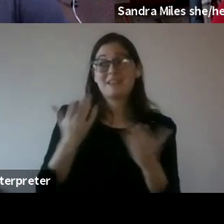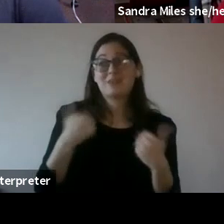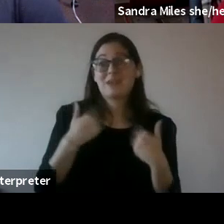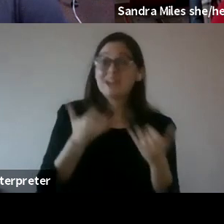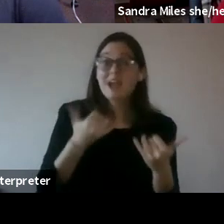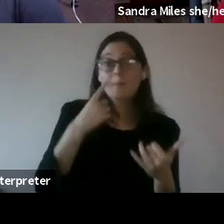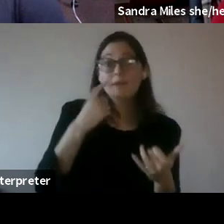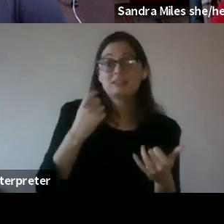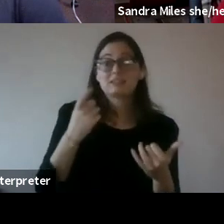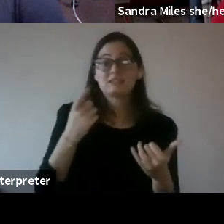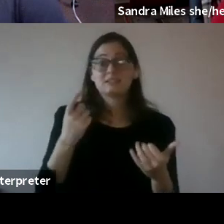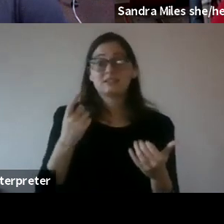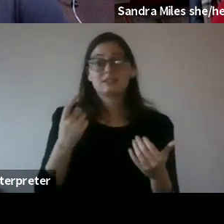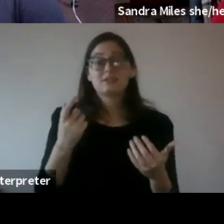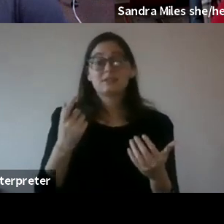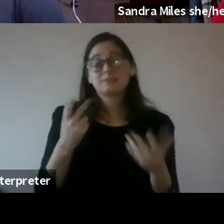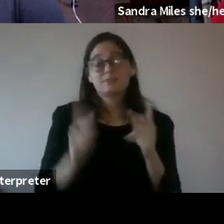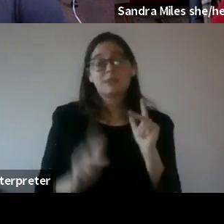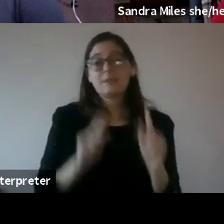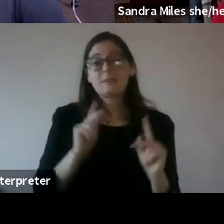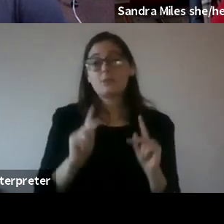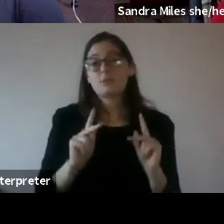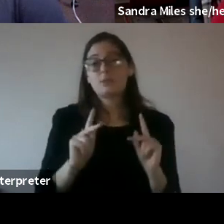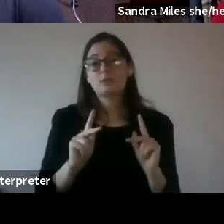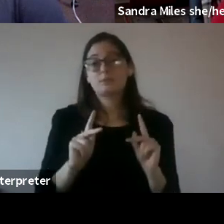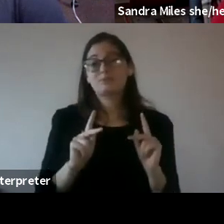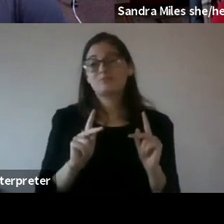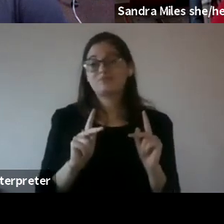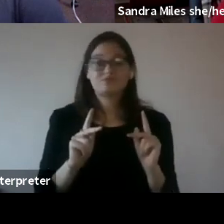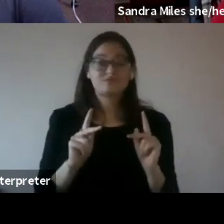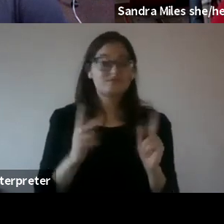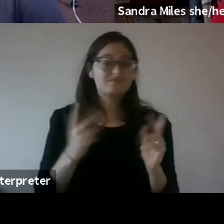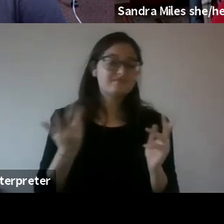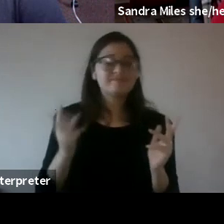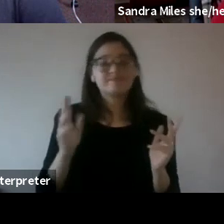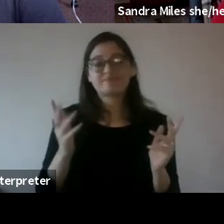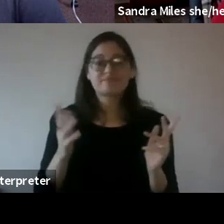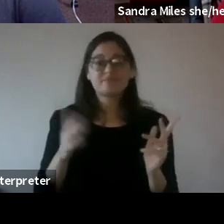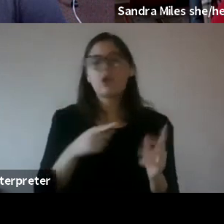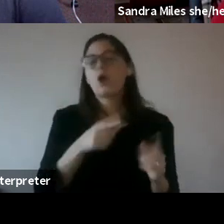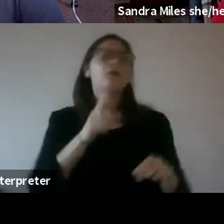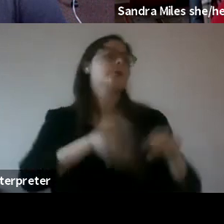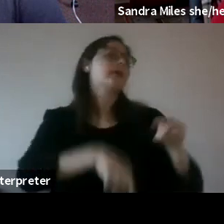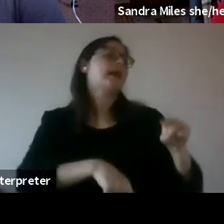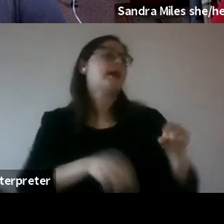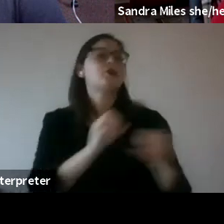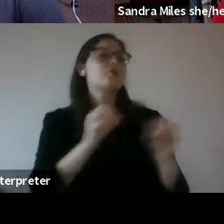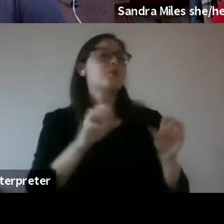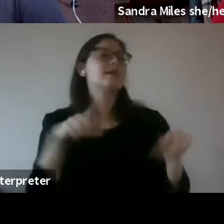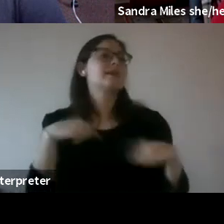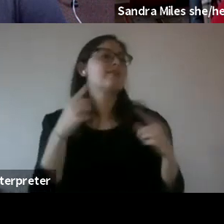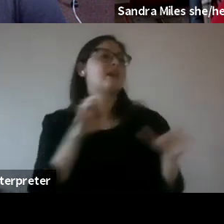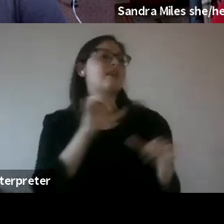because people would just say, oh, you can't do that. Nobody's ever done that